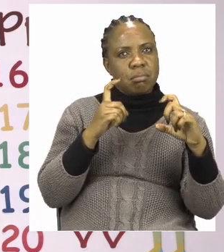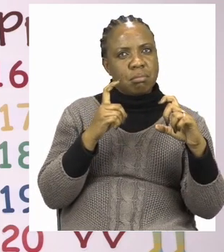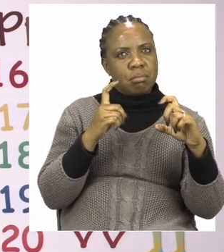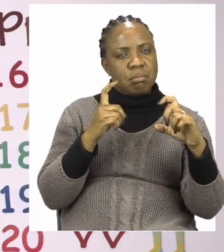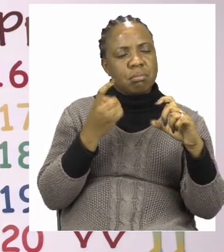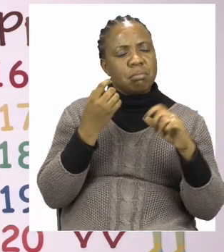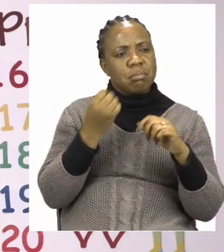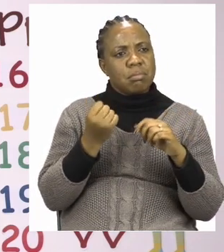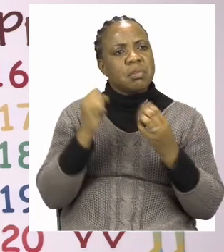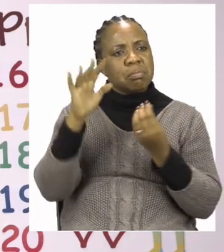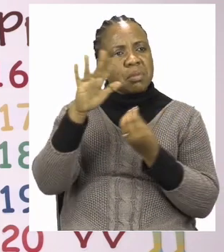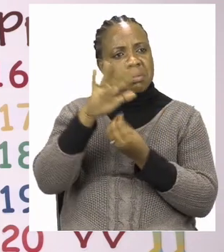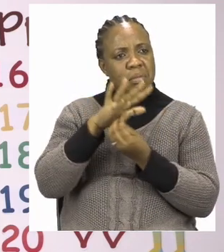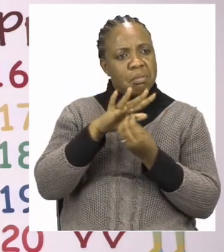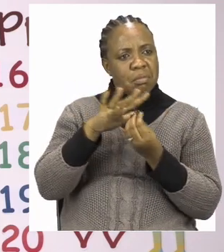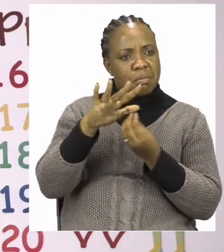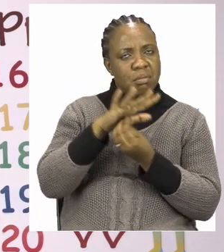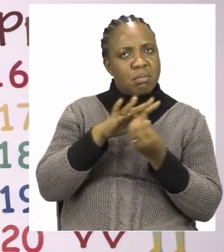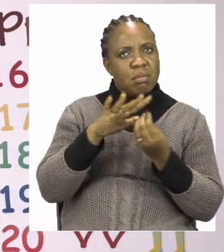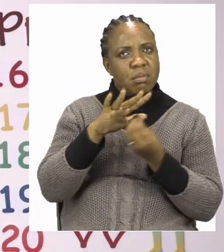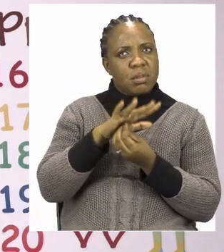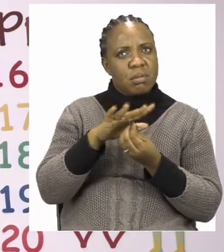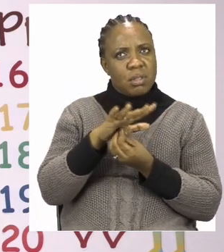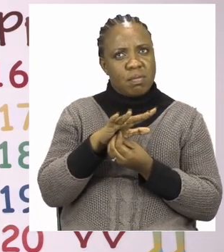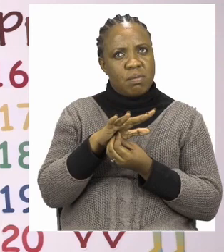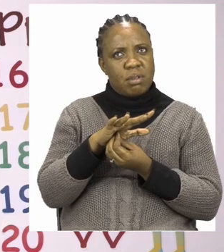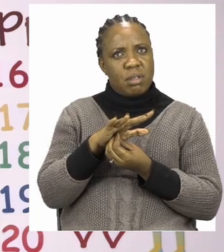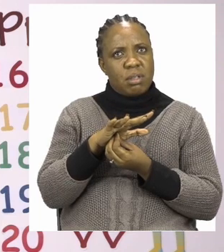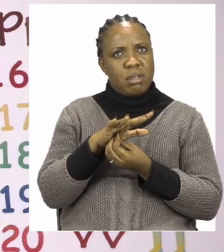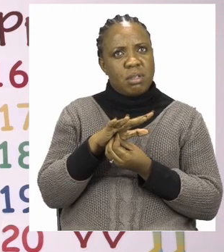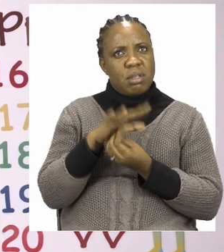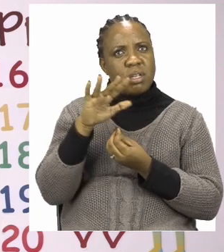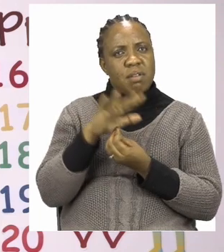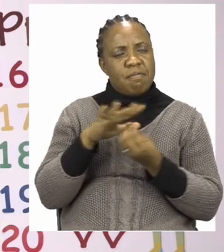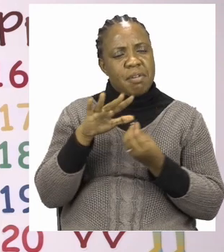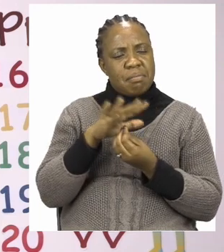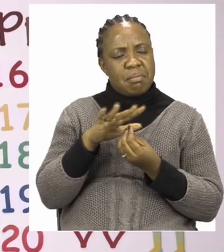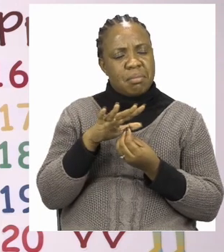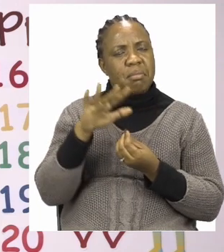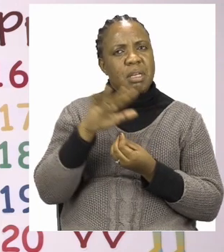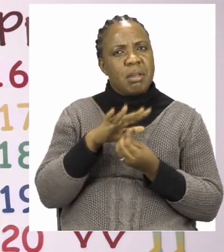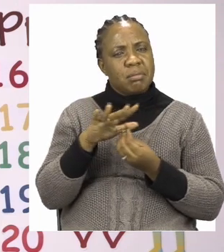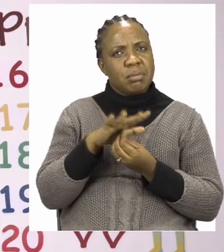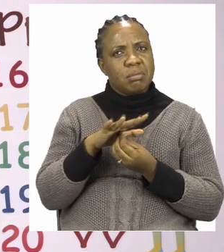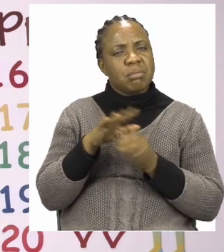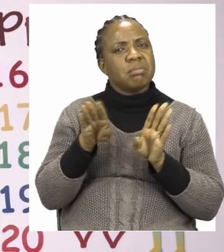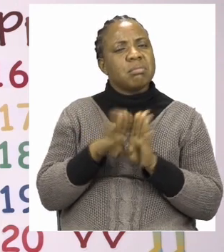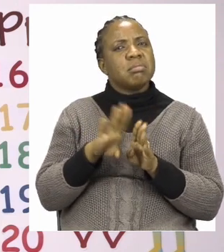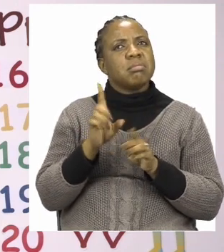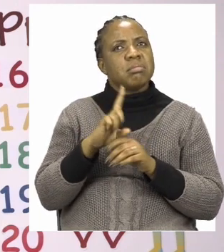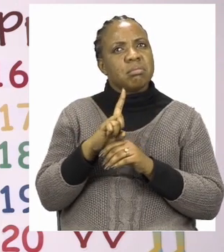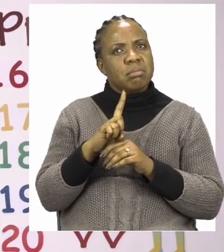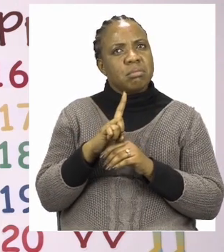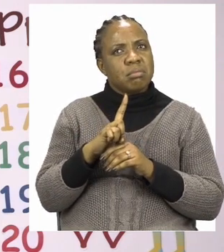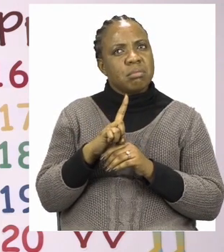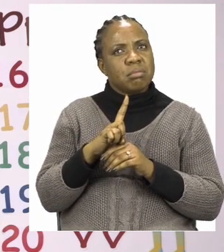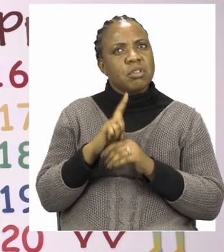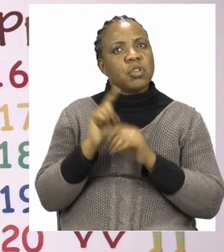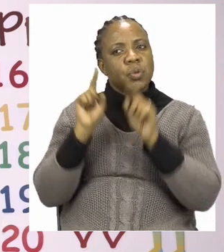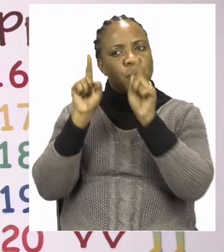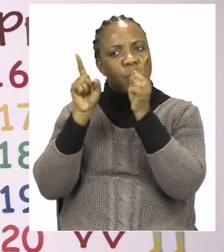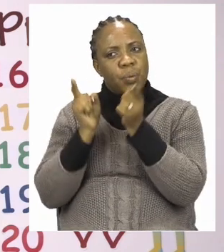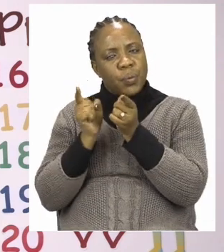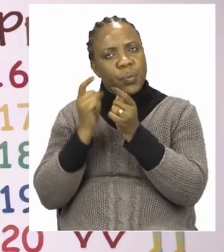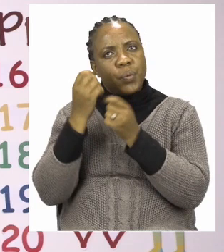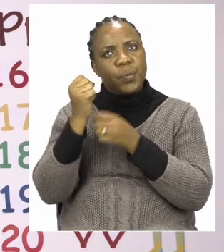watch. Now the word watch is not the correct one, but there's something that needs to be added so that we can say